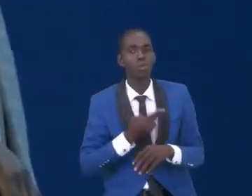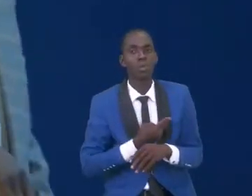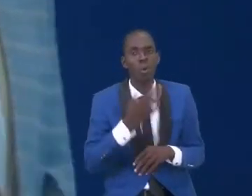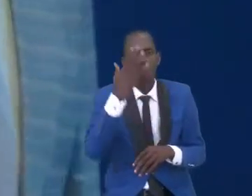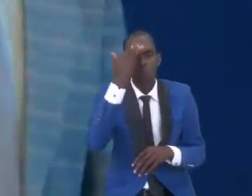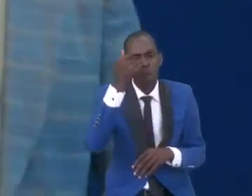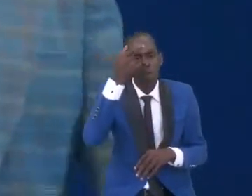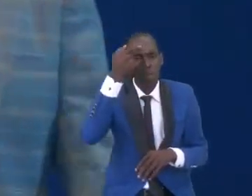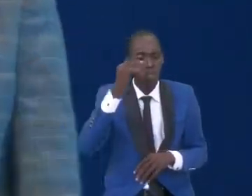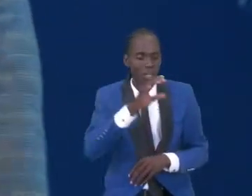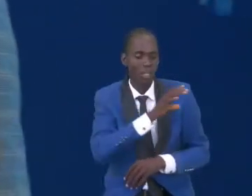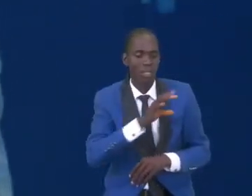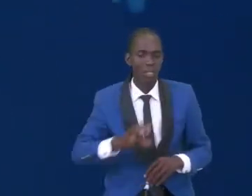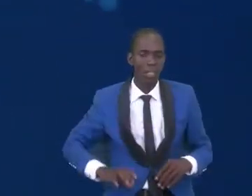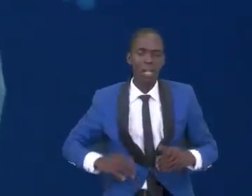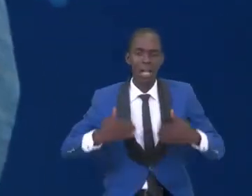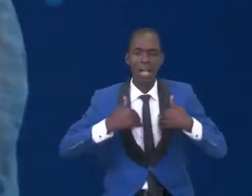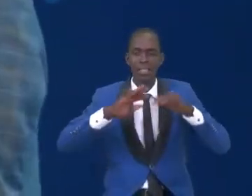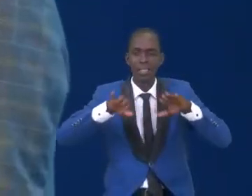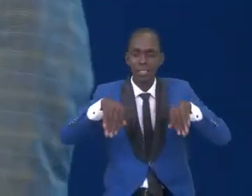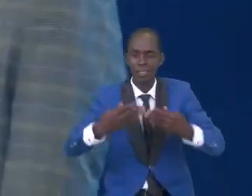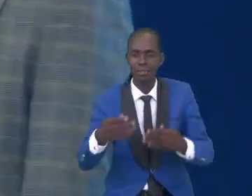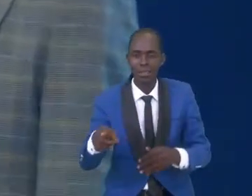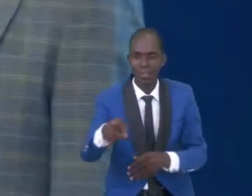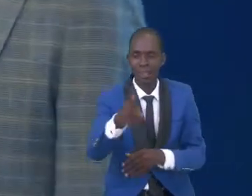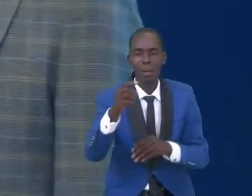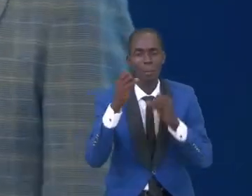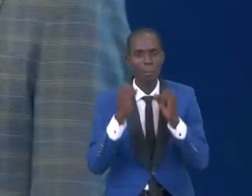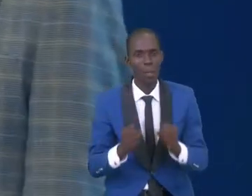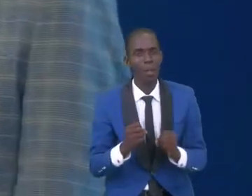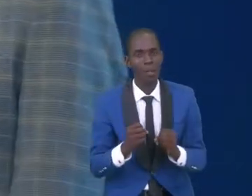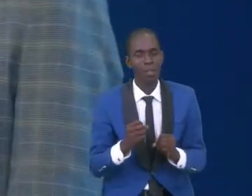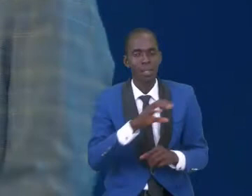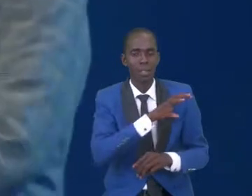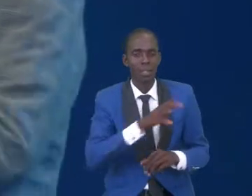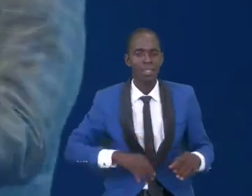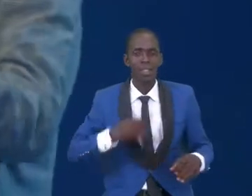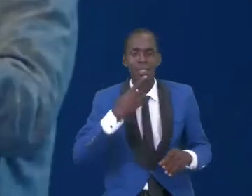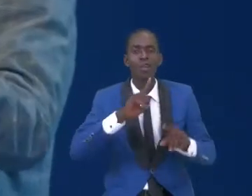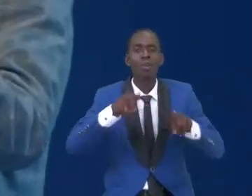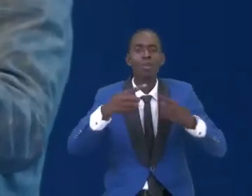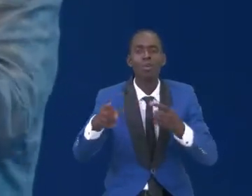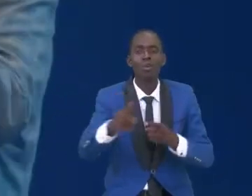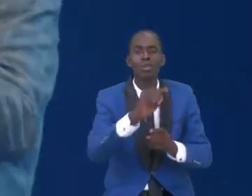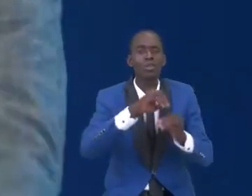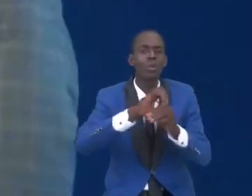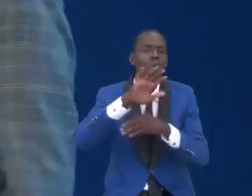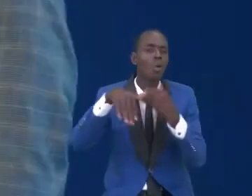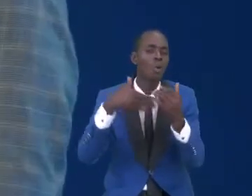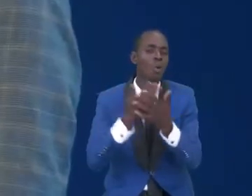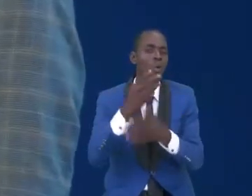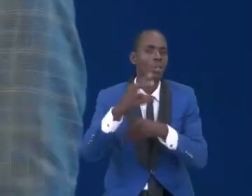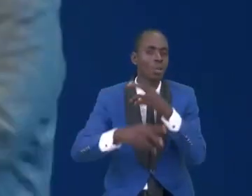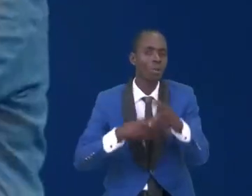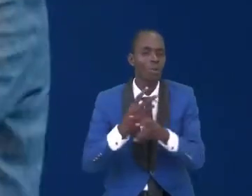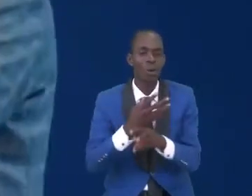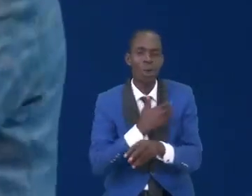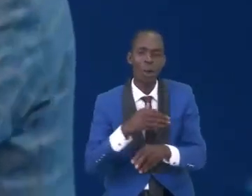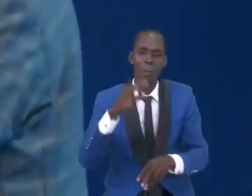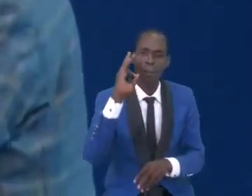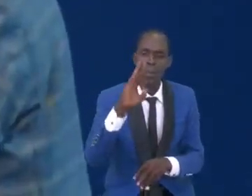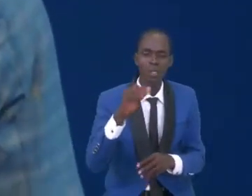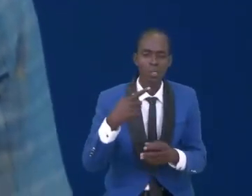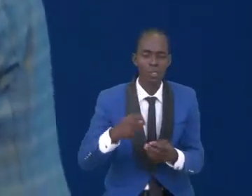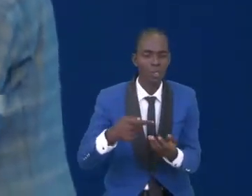power, and Christ had said, go ye into all the world and preach the gospel to every creature. He